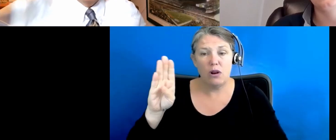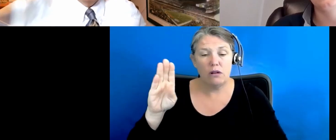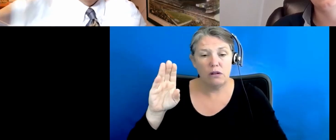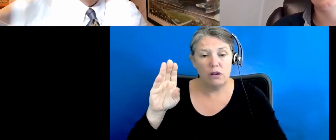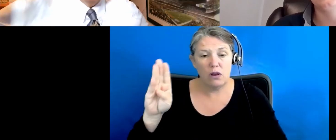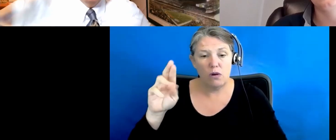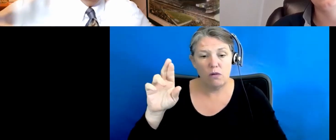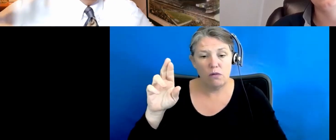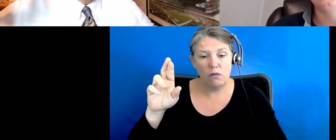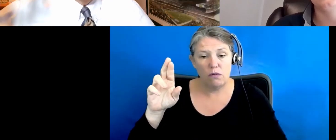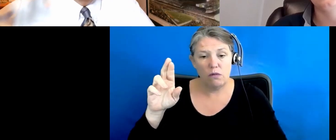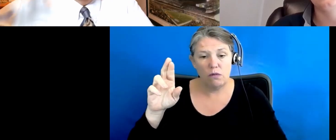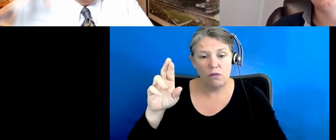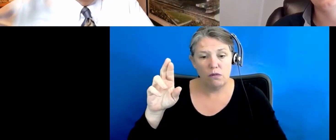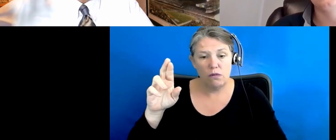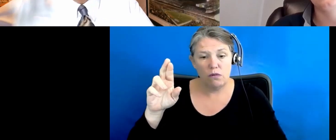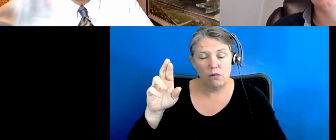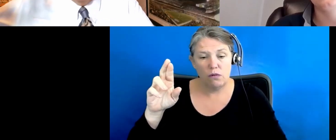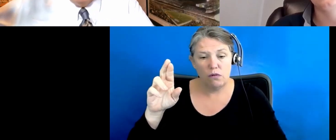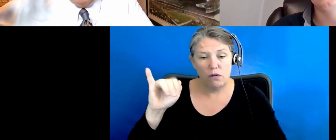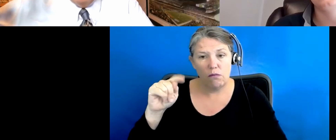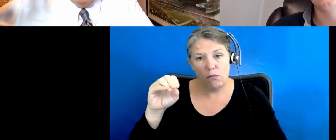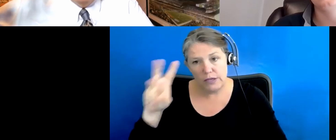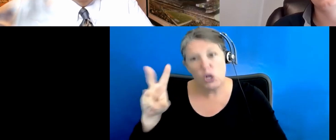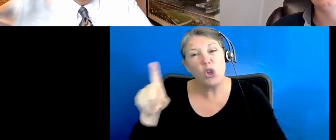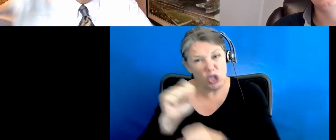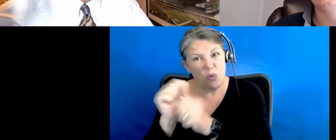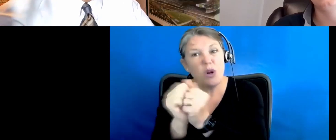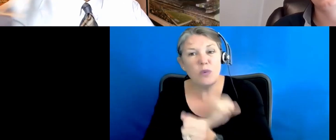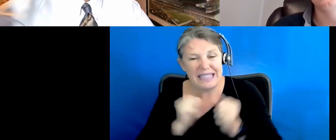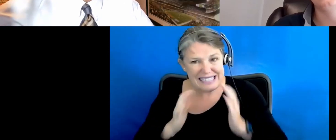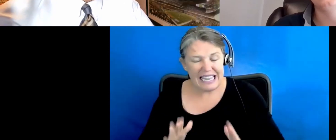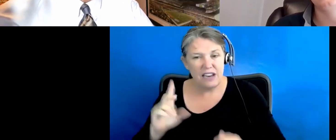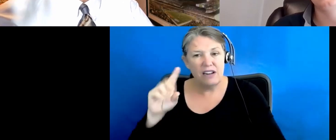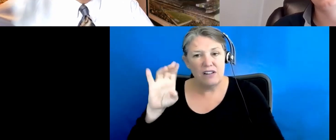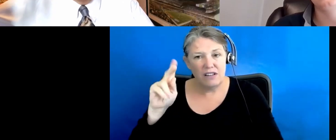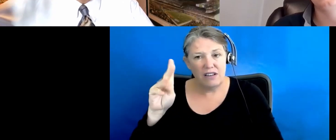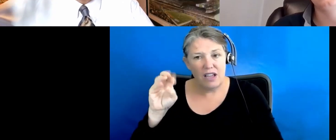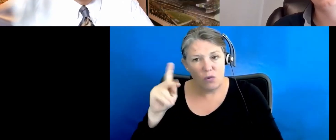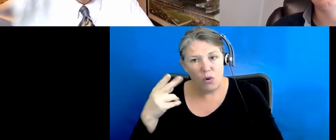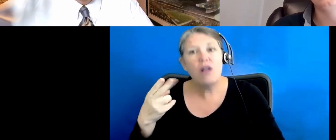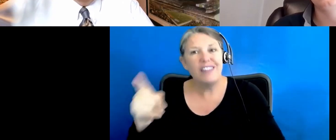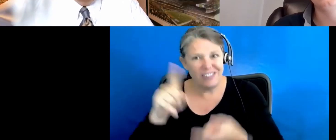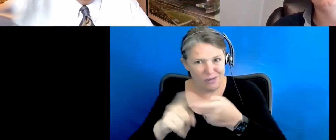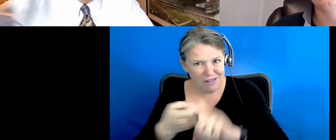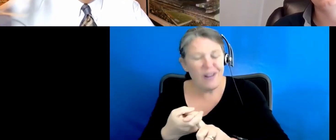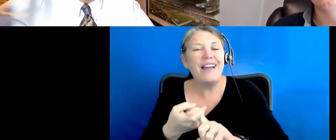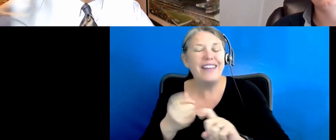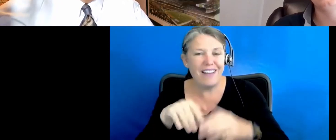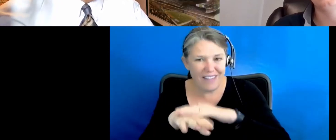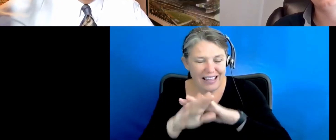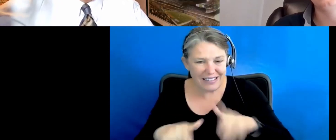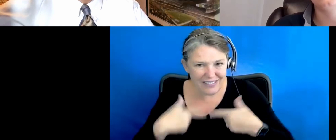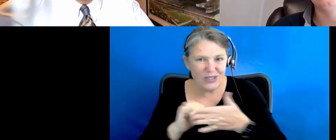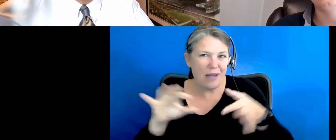close working relationship with Senator Duckworth, and Senator Duckworth was a good friend of Access Living. And so that was the connection.